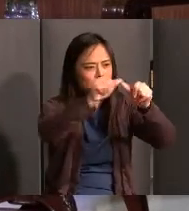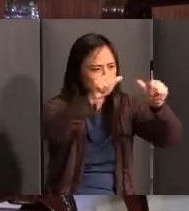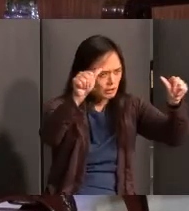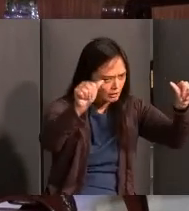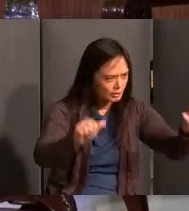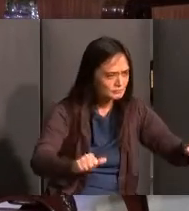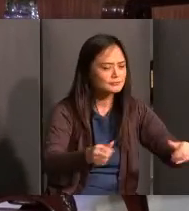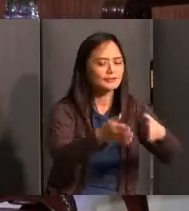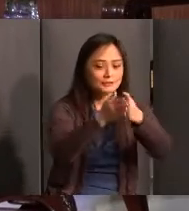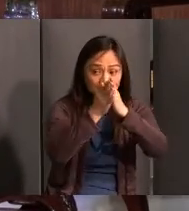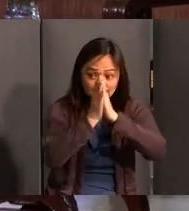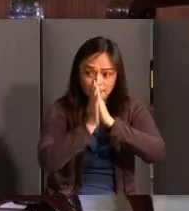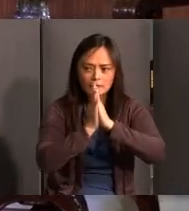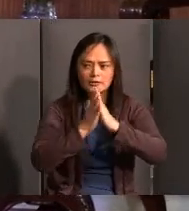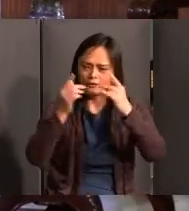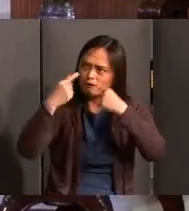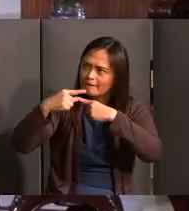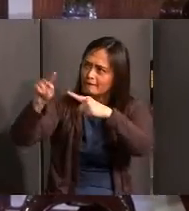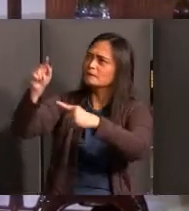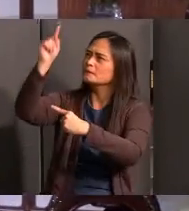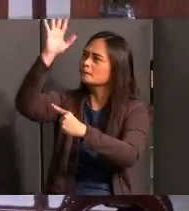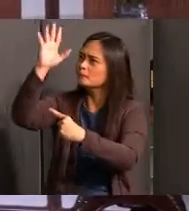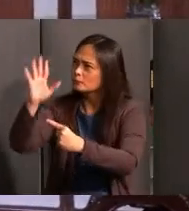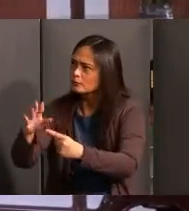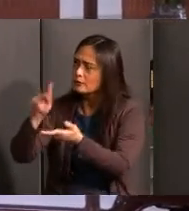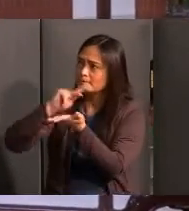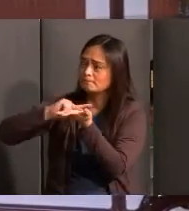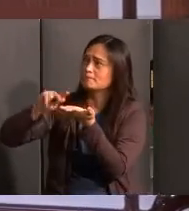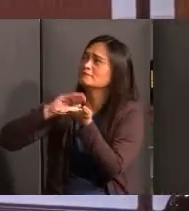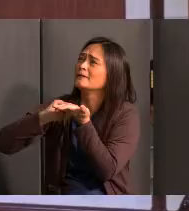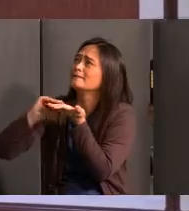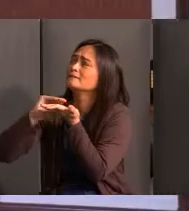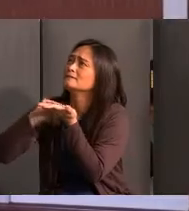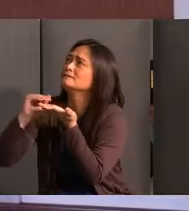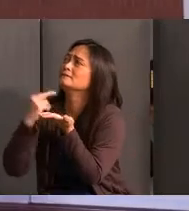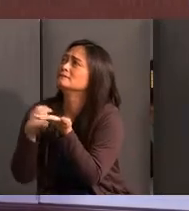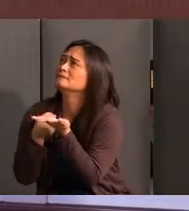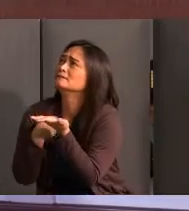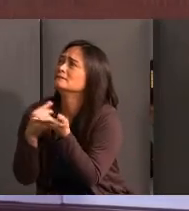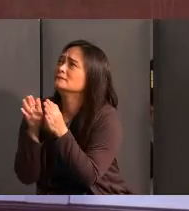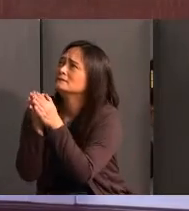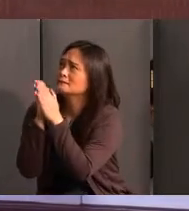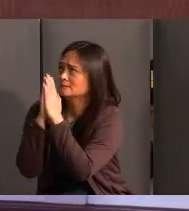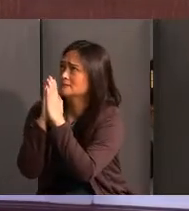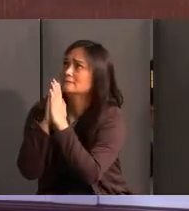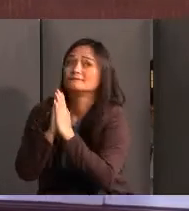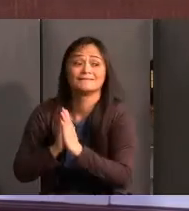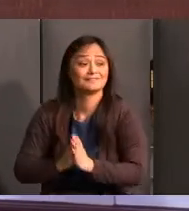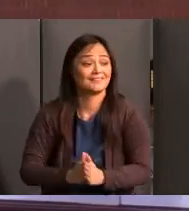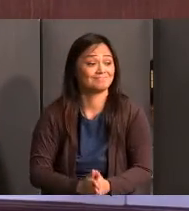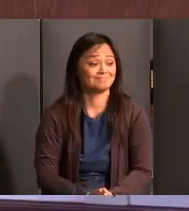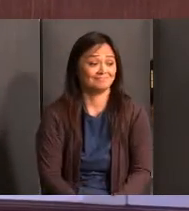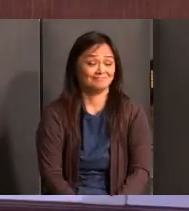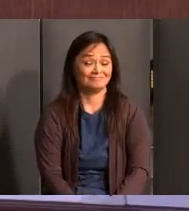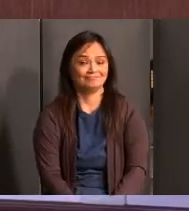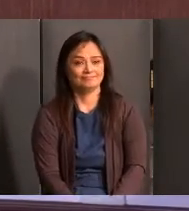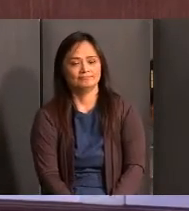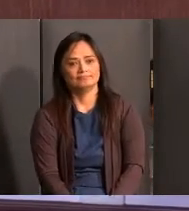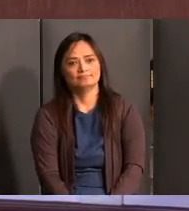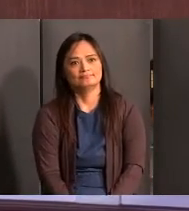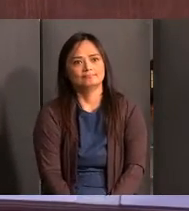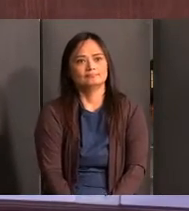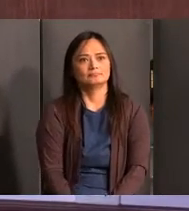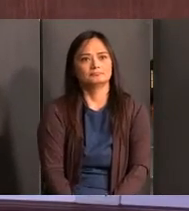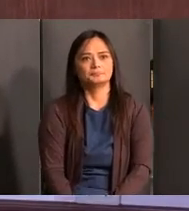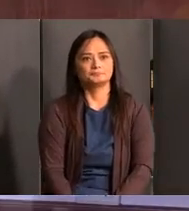God and purify ourselves. Tama po ba? Hindi na uso yung ngayon nagpo-forward